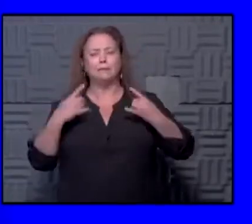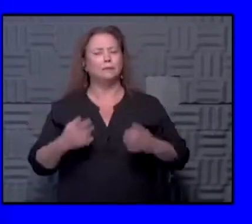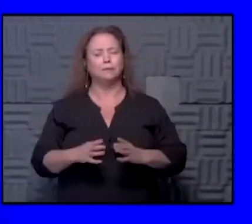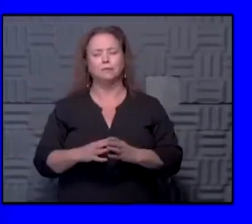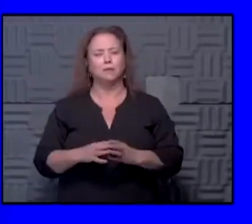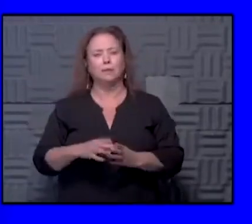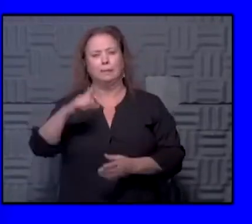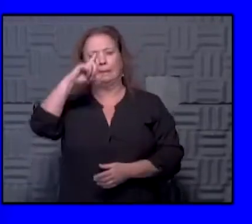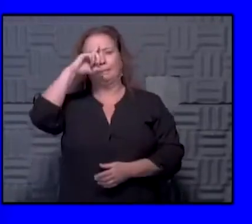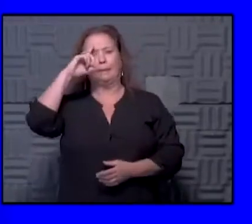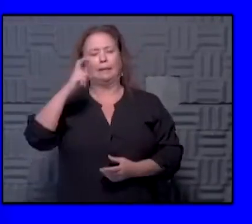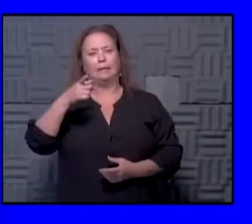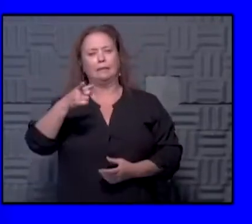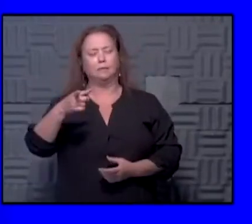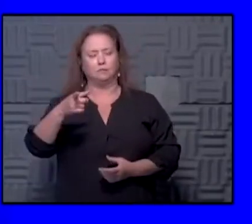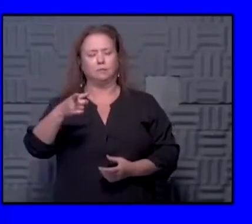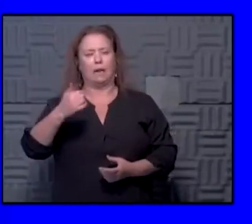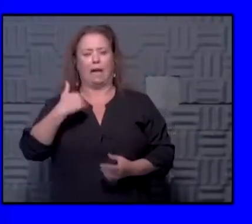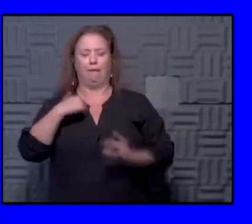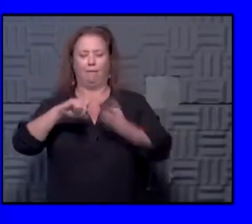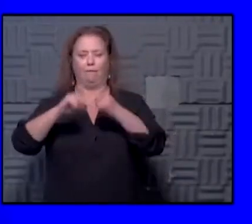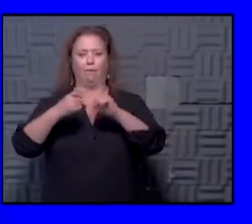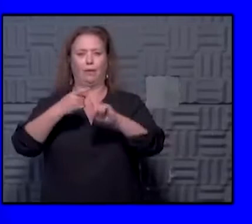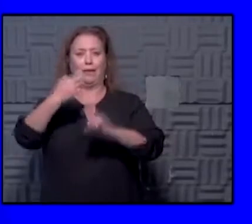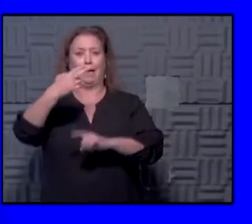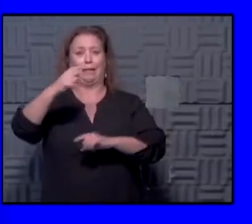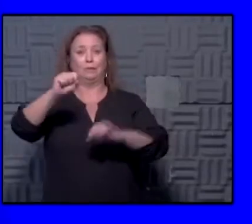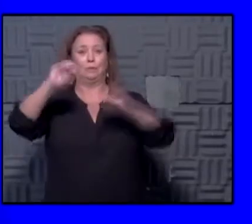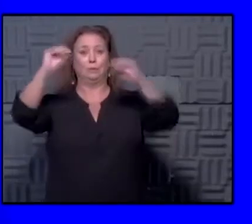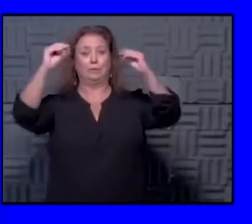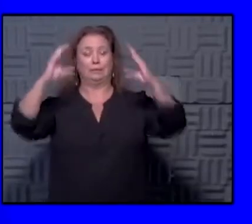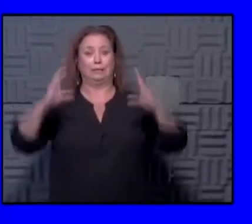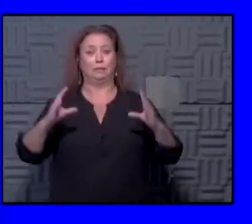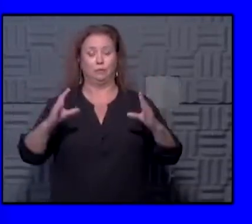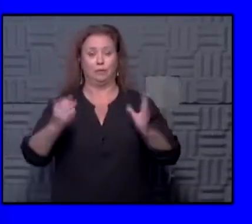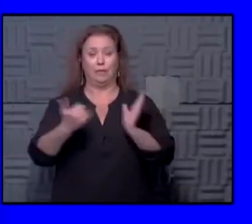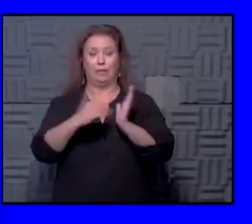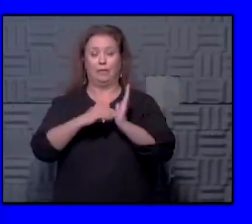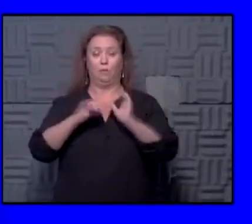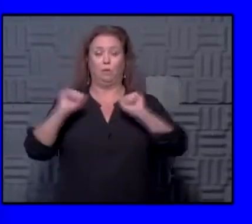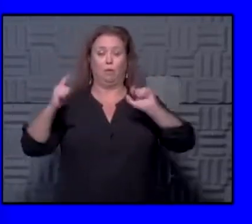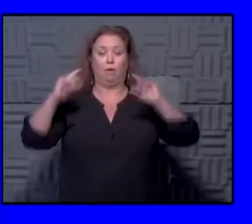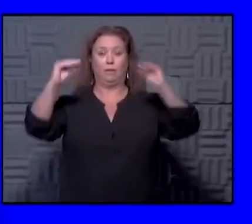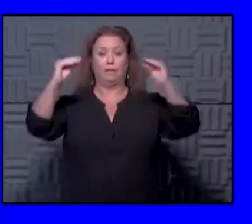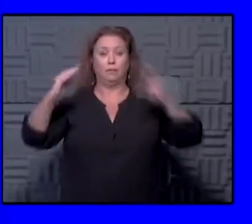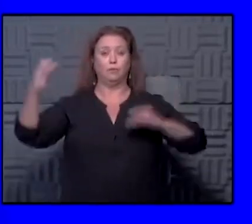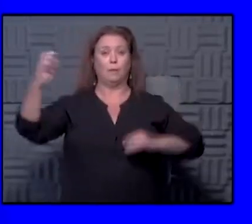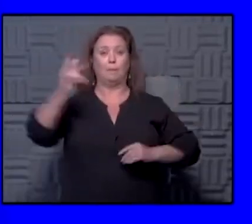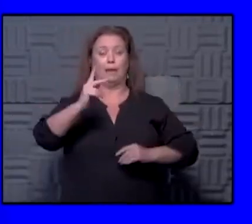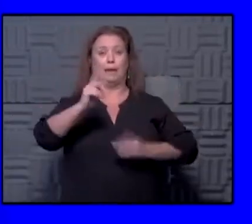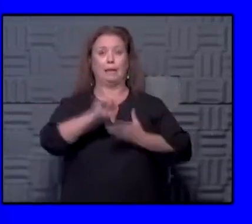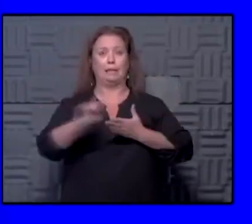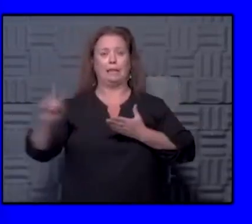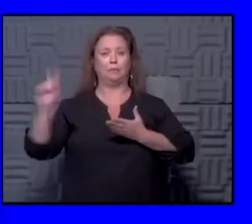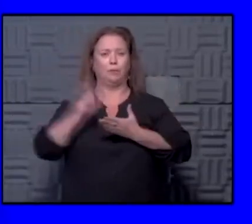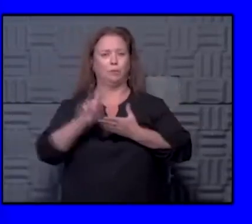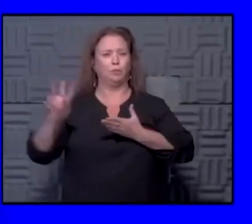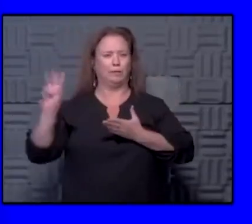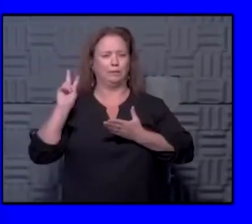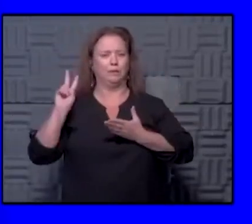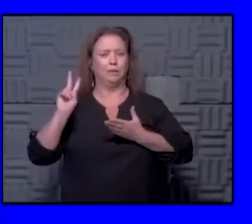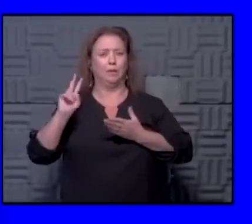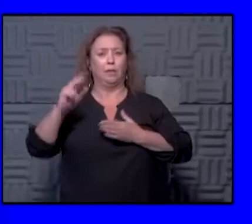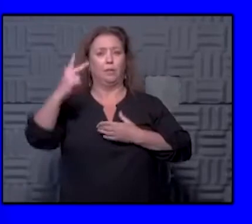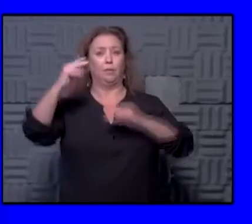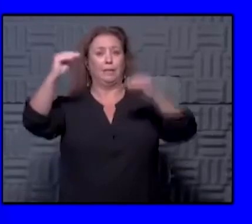So because, I do have a friend who's a high school teacher. When all the teachers went back a week or two before the kids,